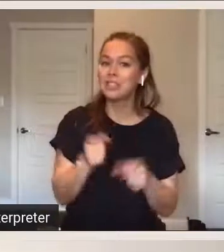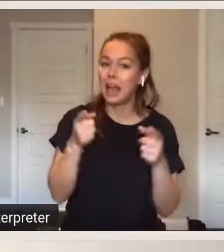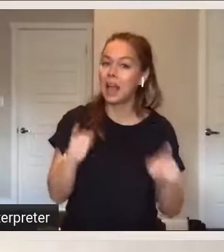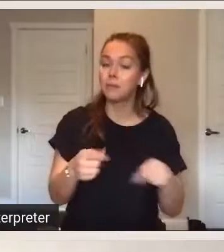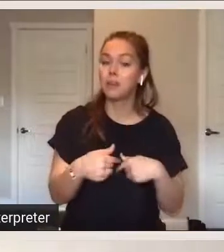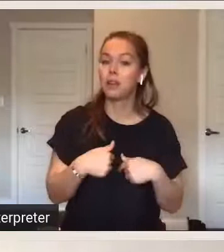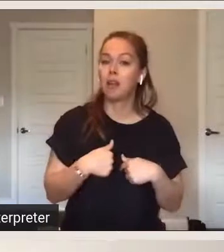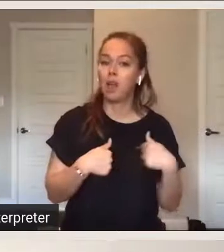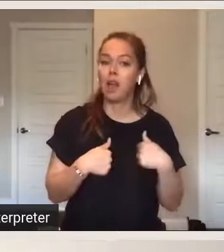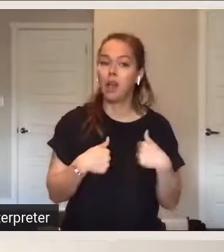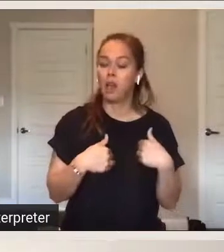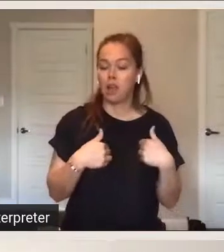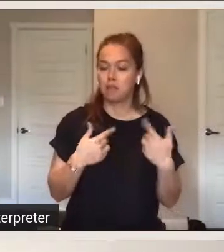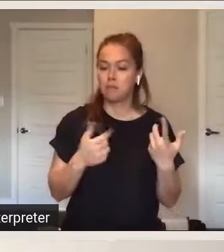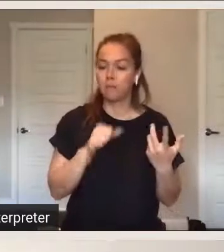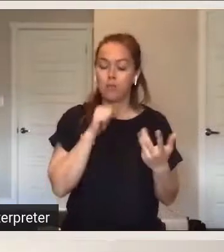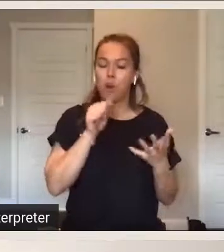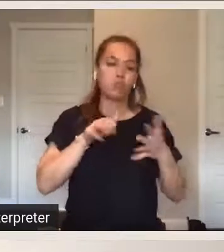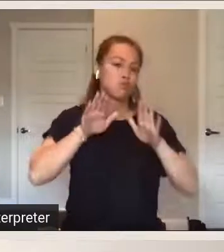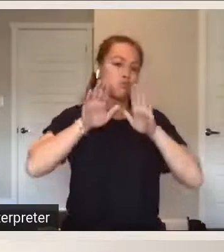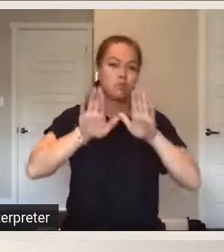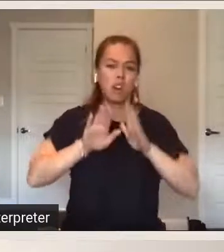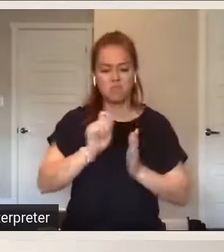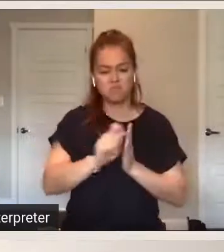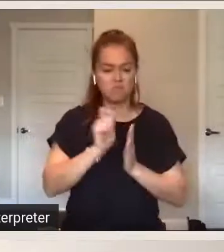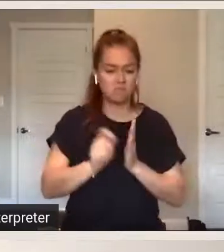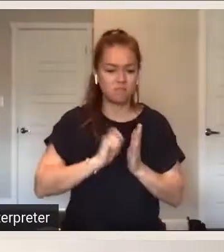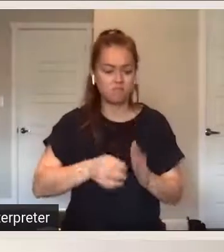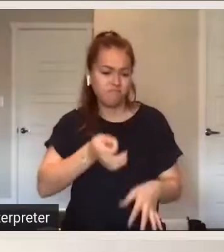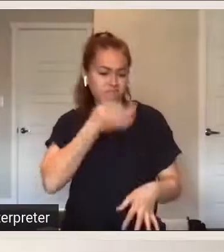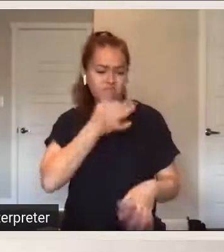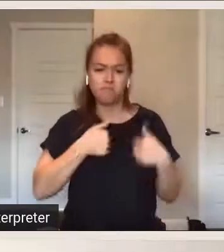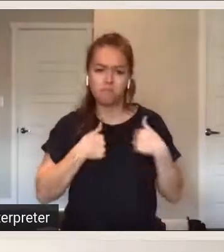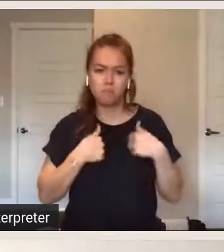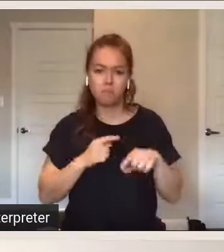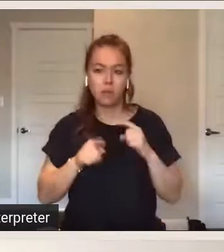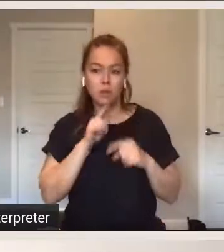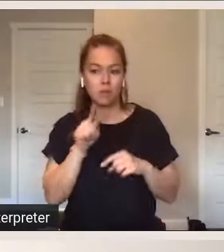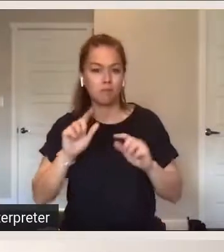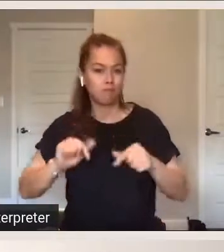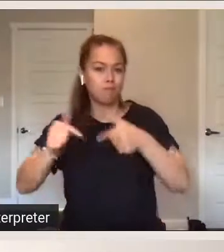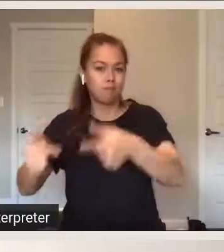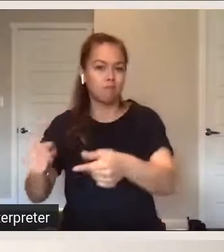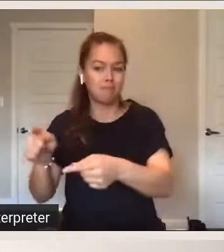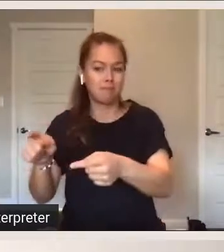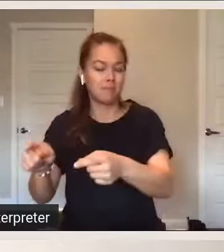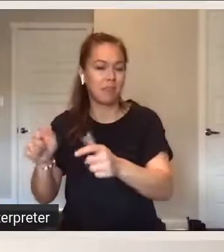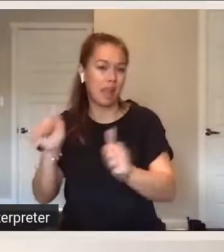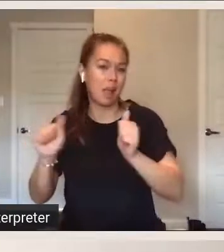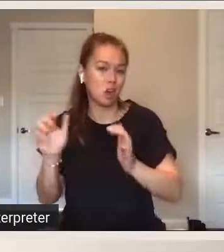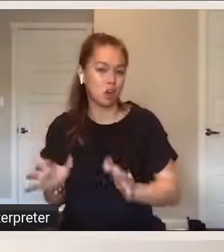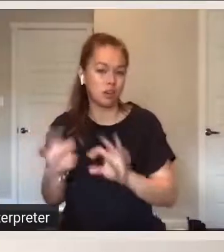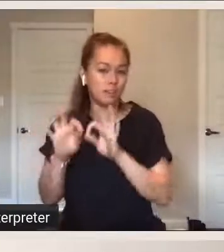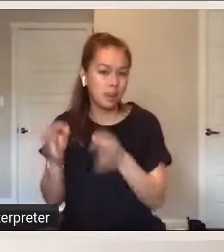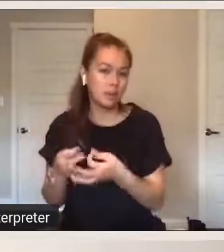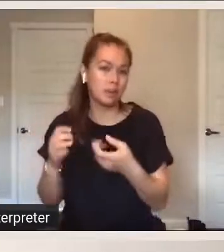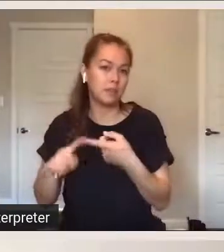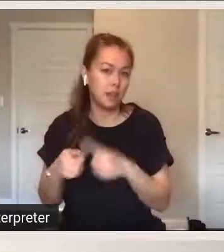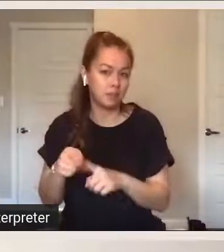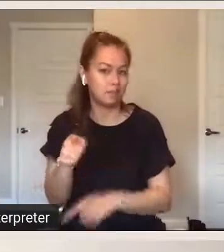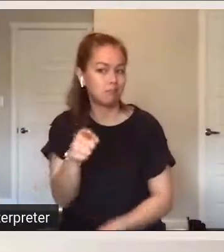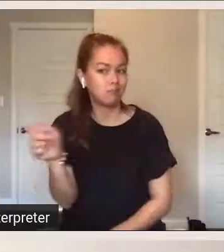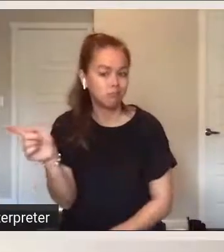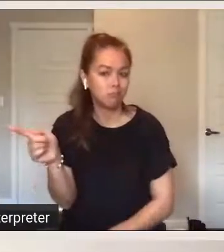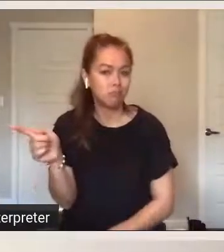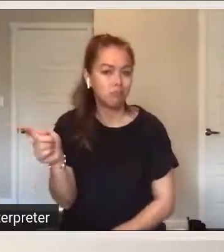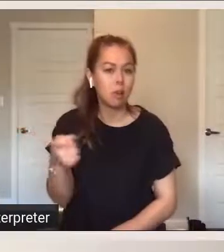It's basically the actors that are doing everything, the people we casted. I wrote up it's basically, you